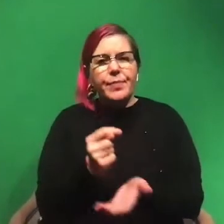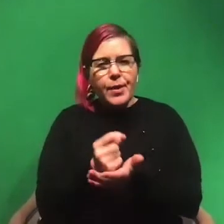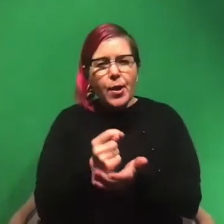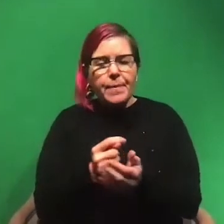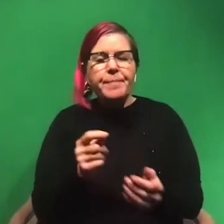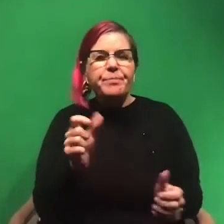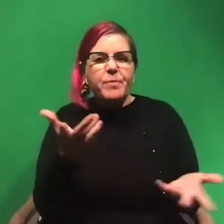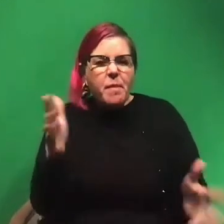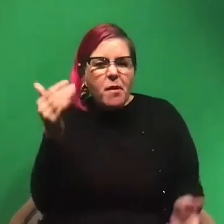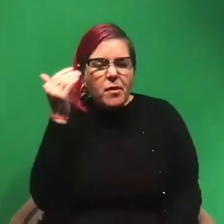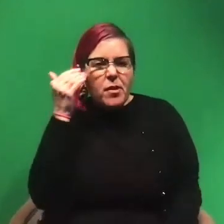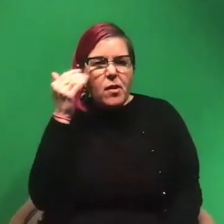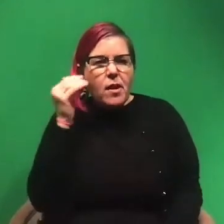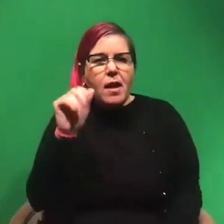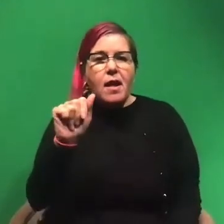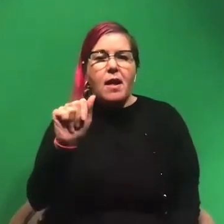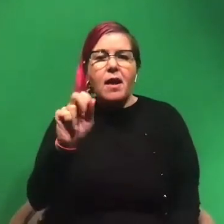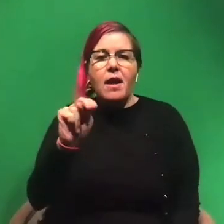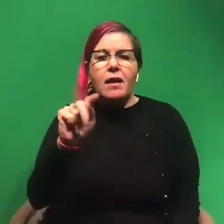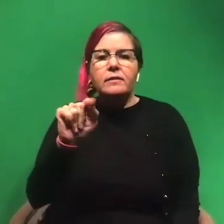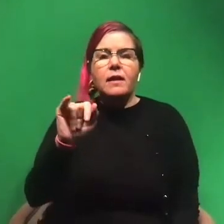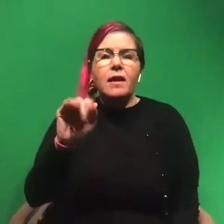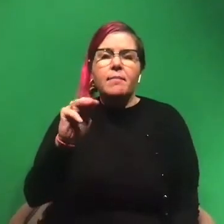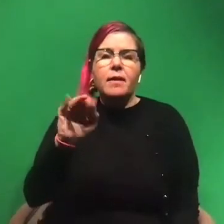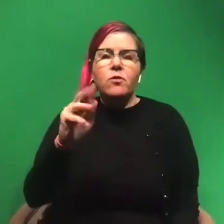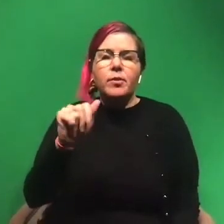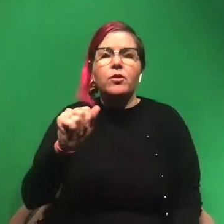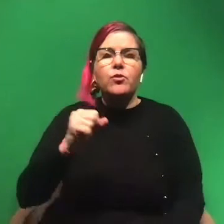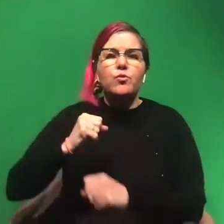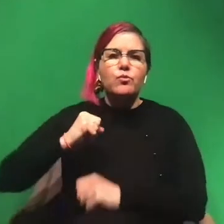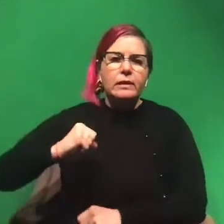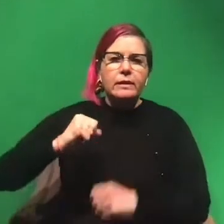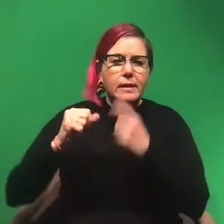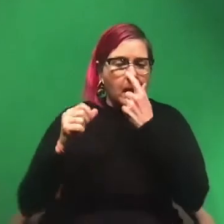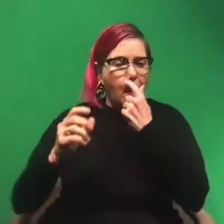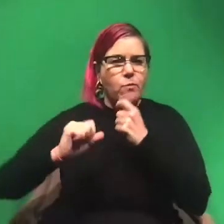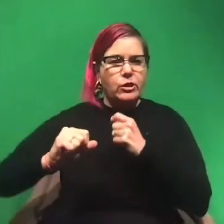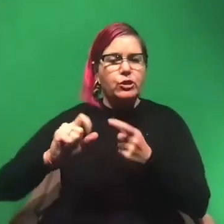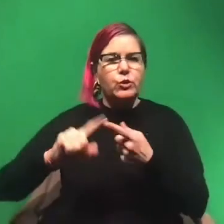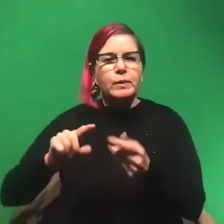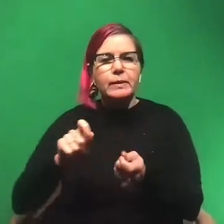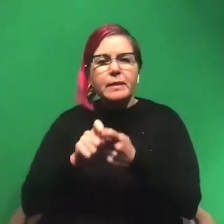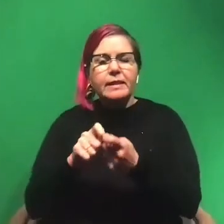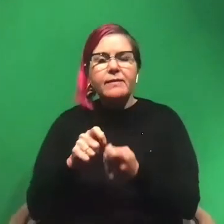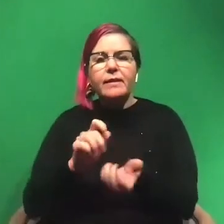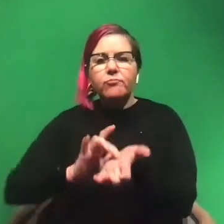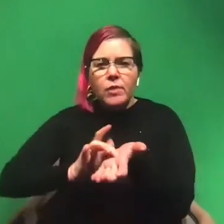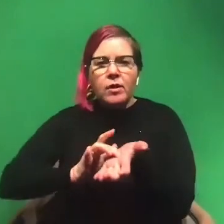with antimicrobial resistance and how these bacteria are becoming resistant to drugs. So now people are exploring the use of